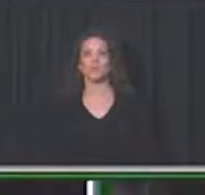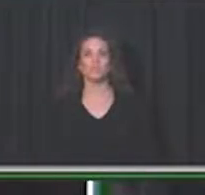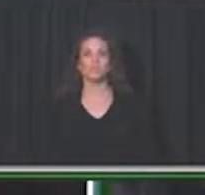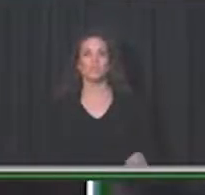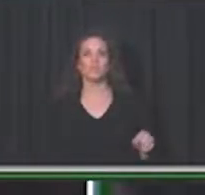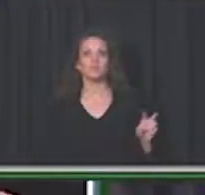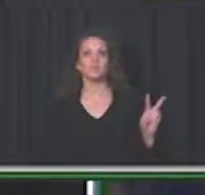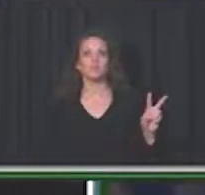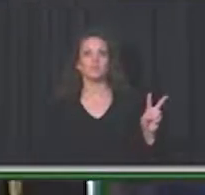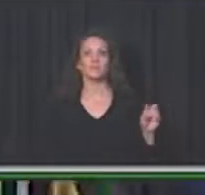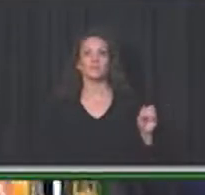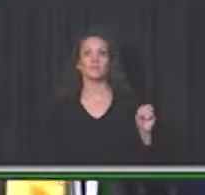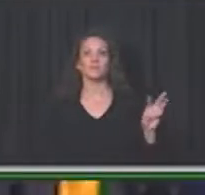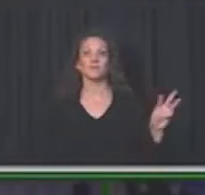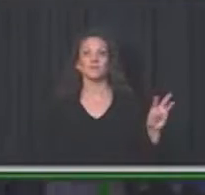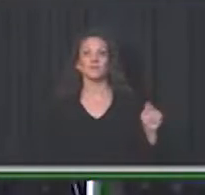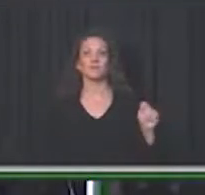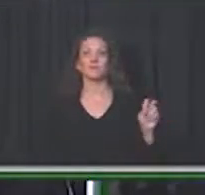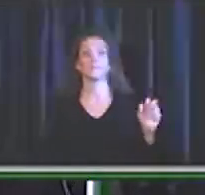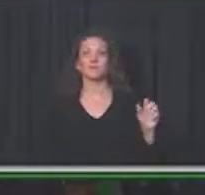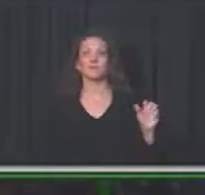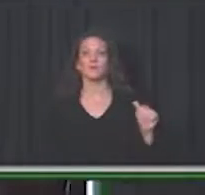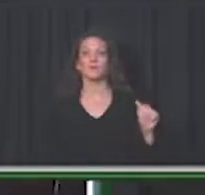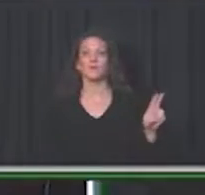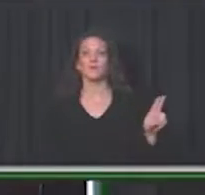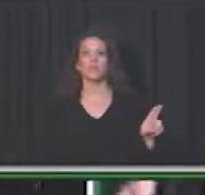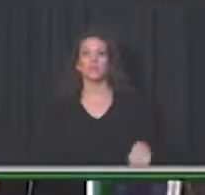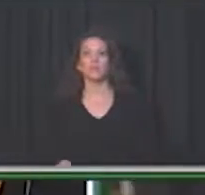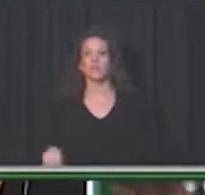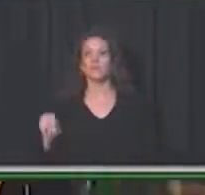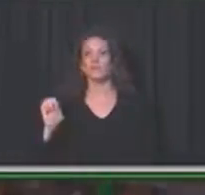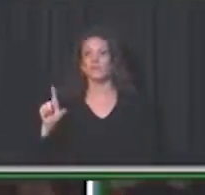Bao Tao. Elizabeth Martin.